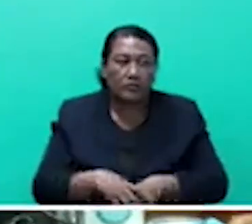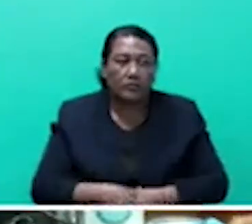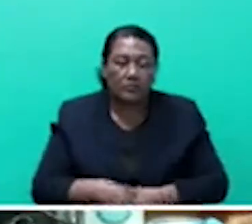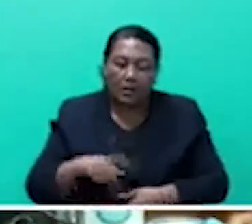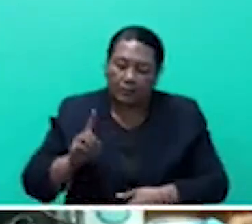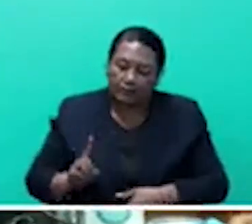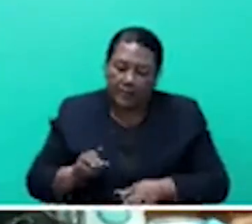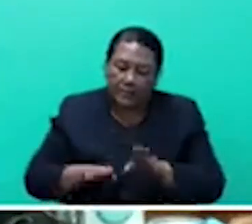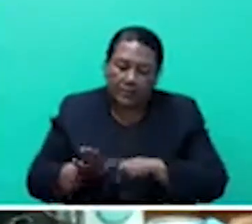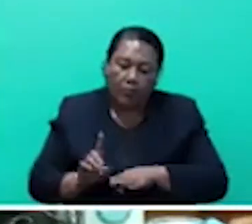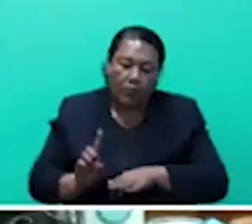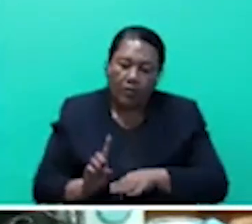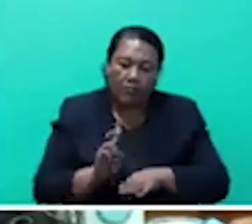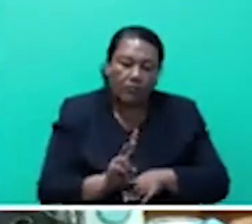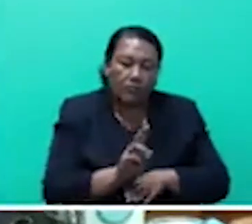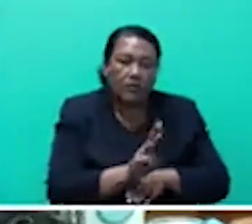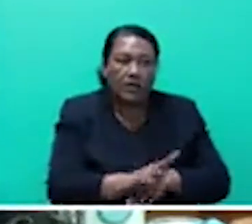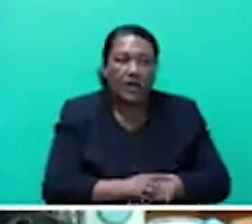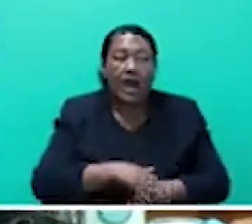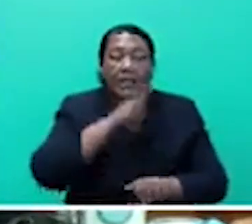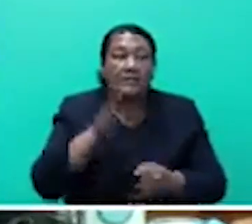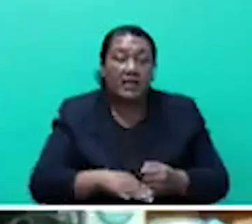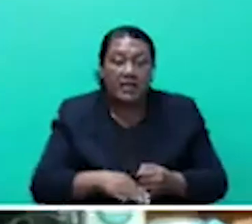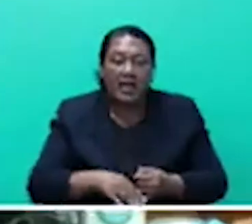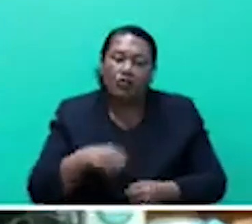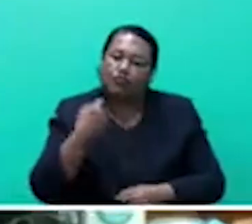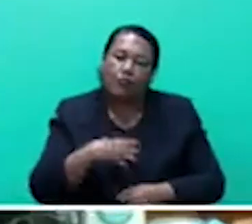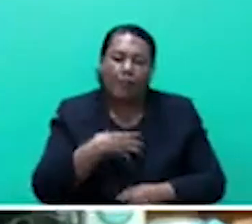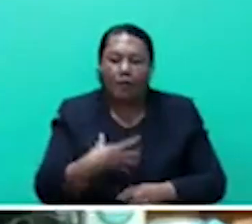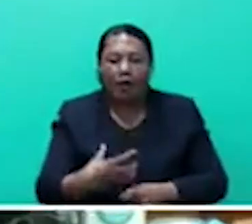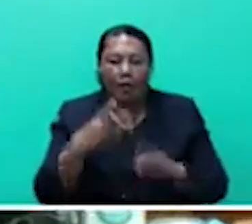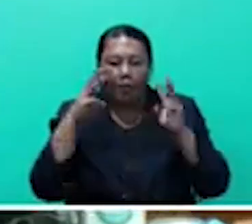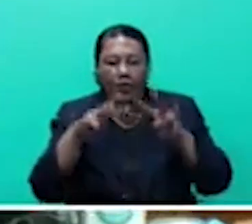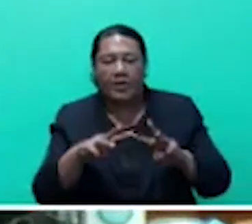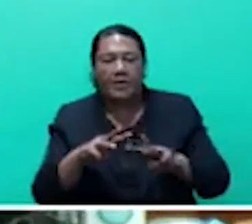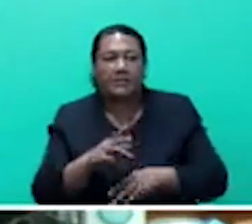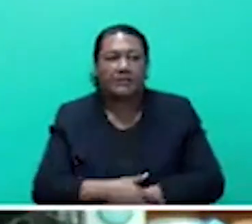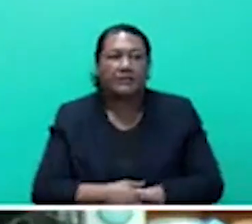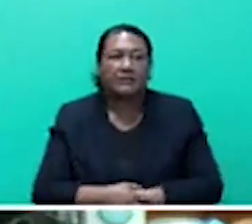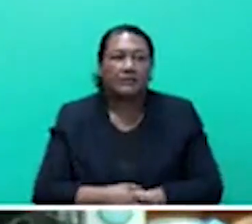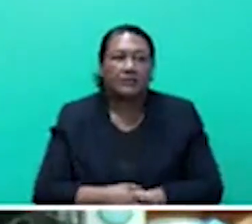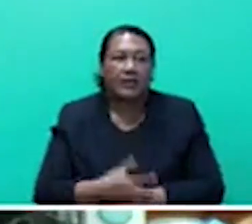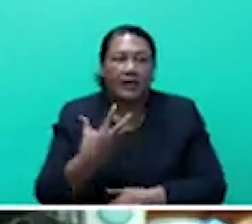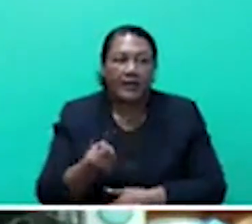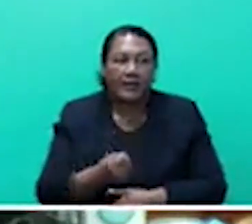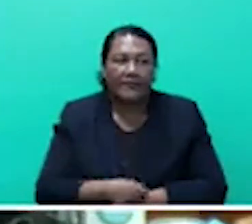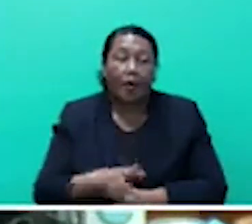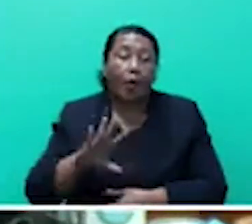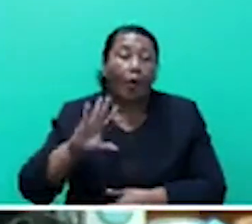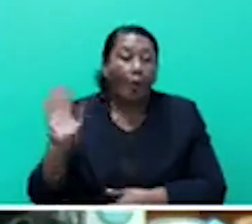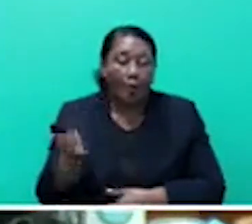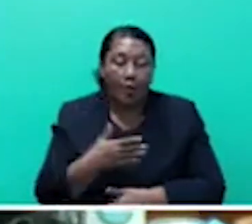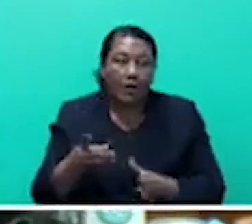decisions that say, well, we no longer have witnesses available because they are no longer alive, or that documents